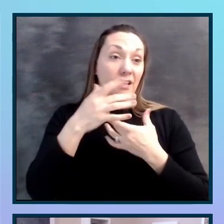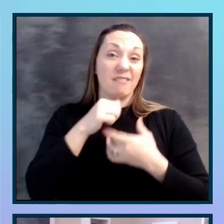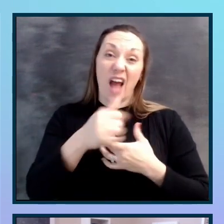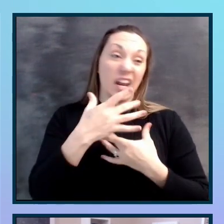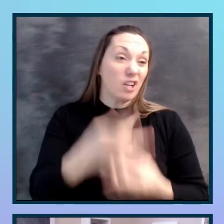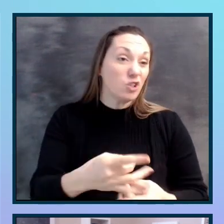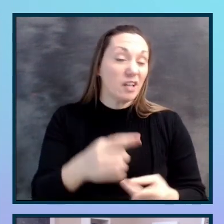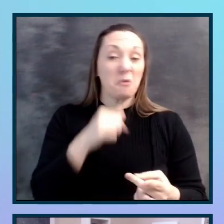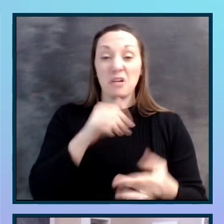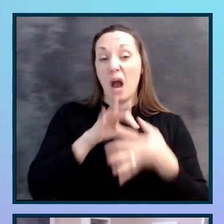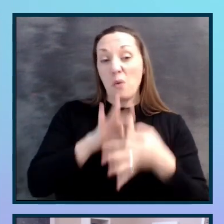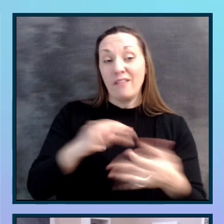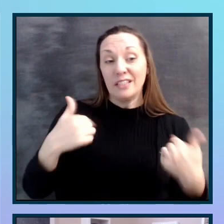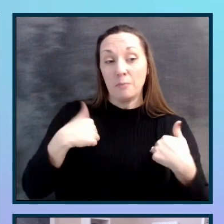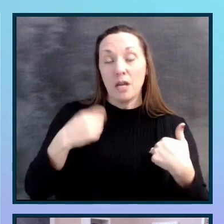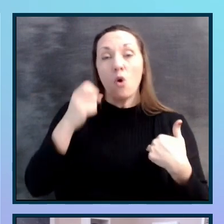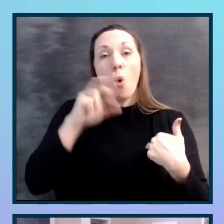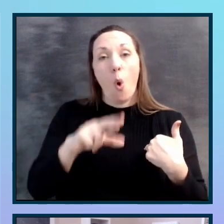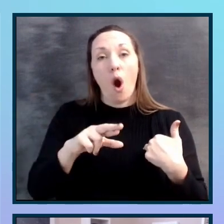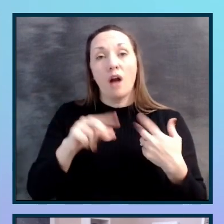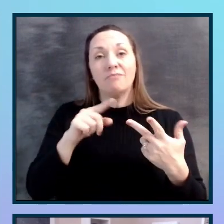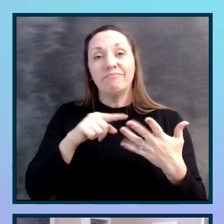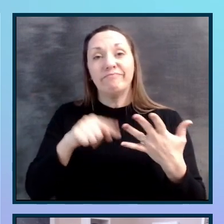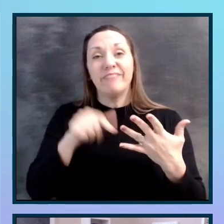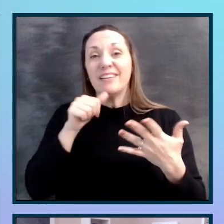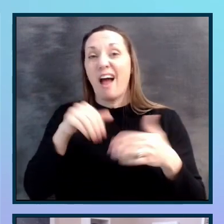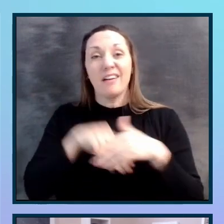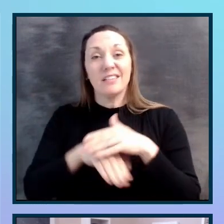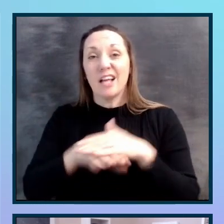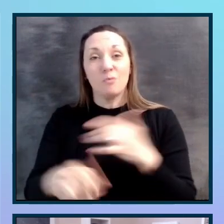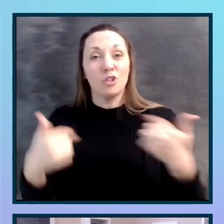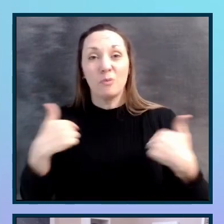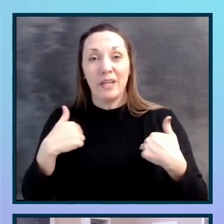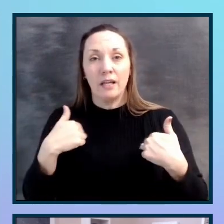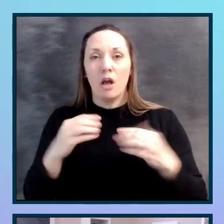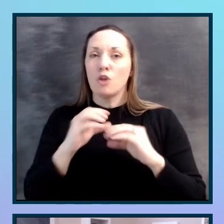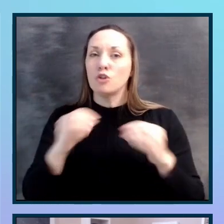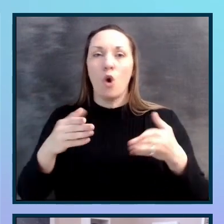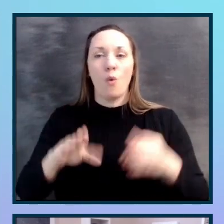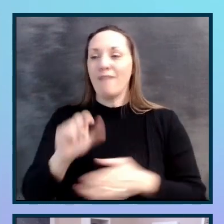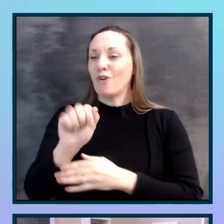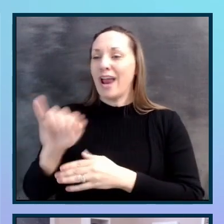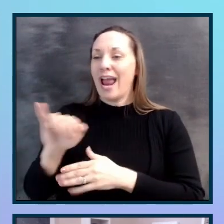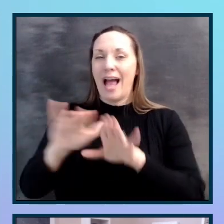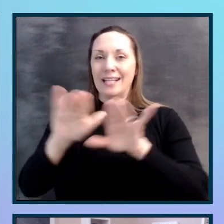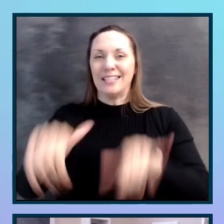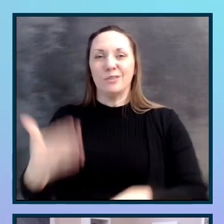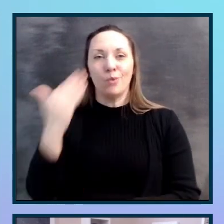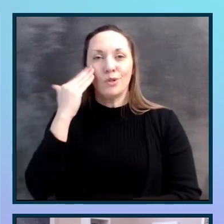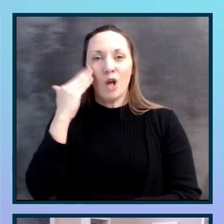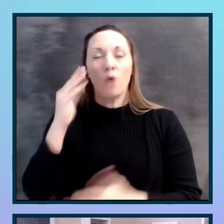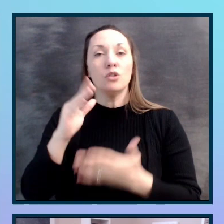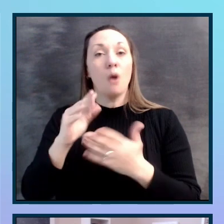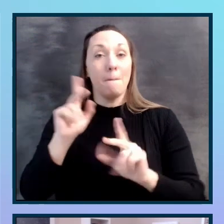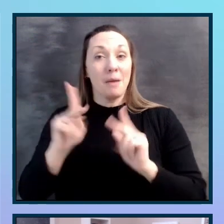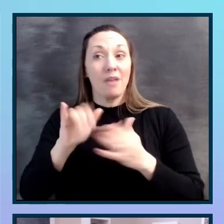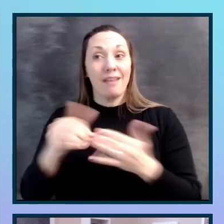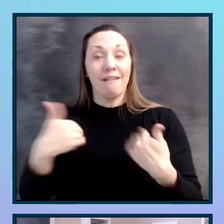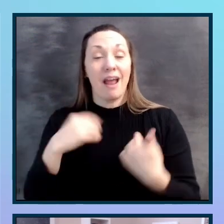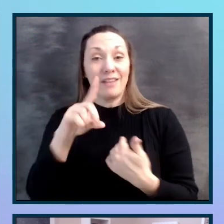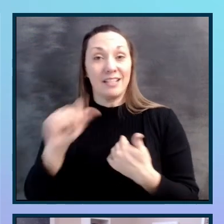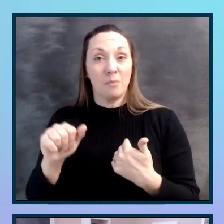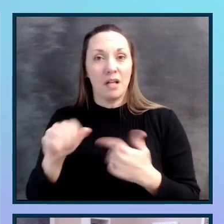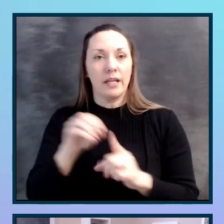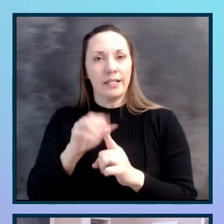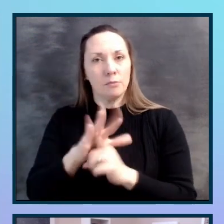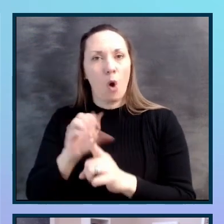or was it inaccessible to me? There is no way for the AI system to know, and so as people with disabilities are exposed to more